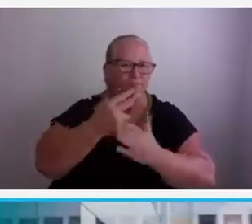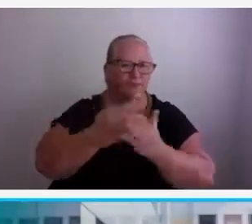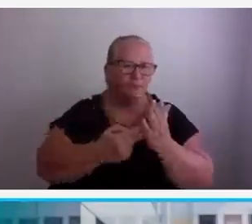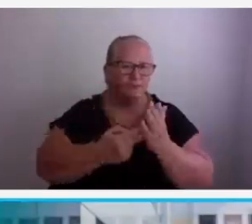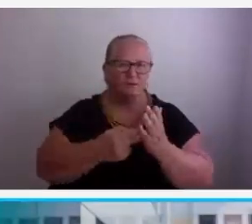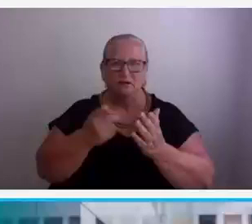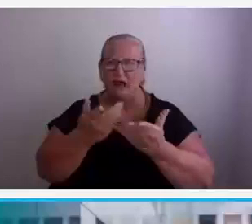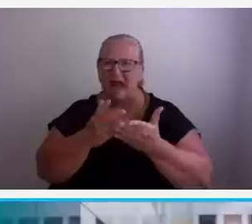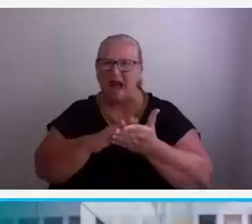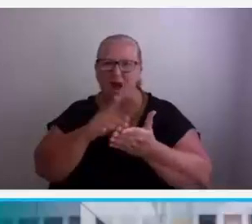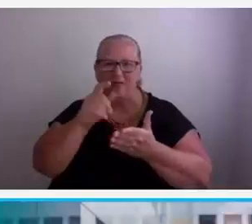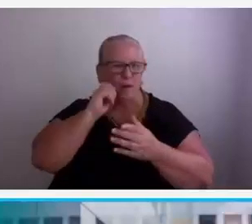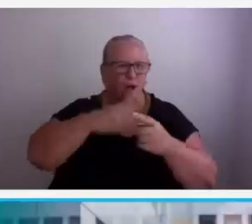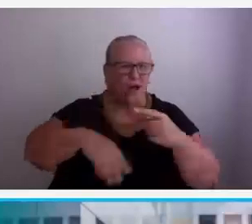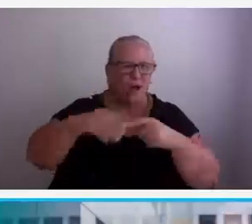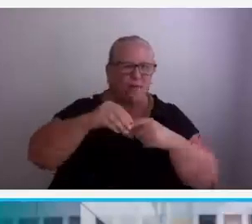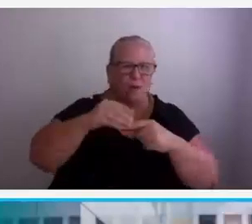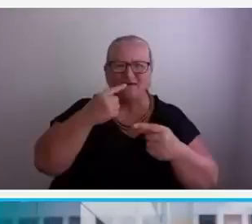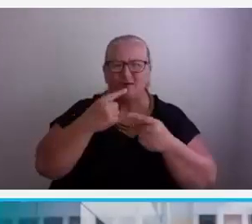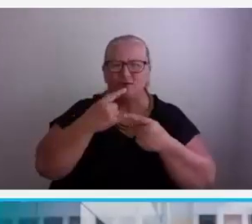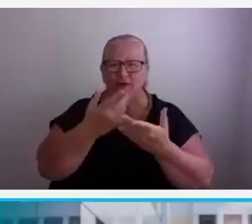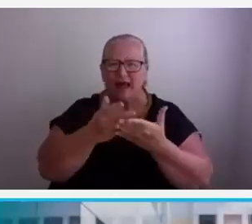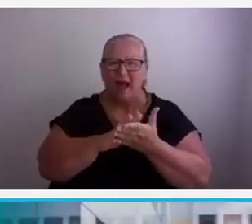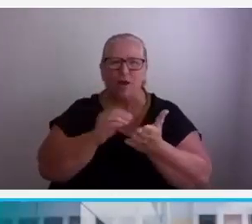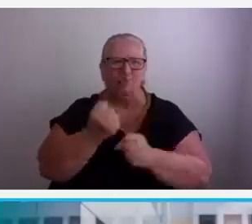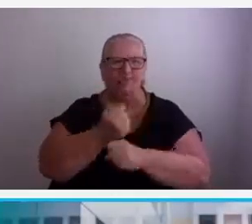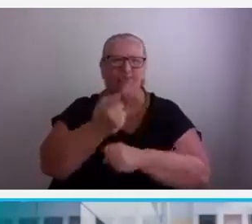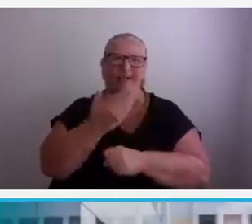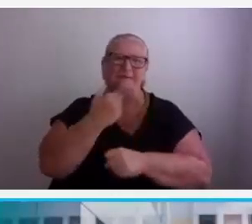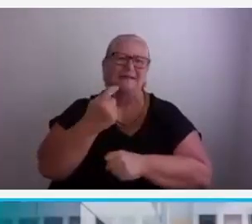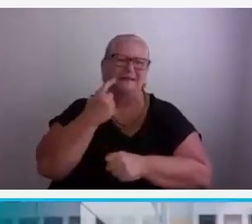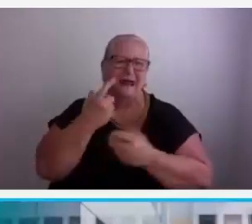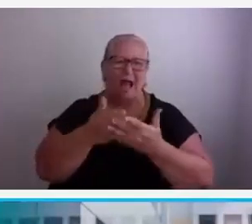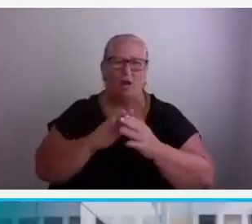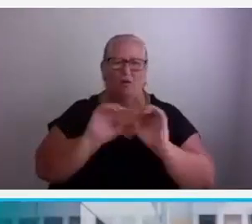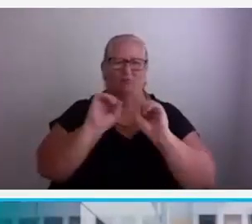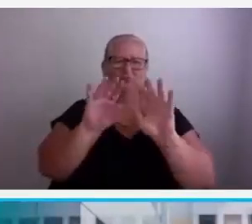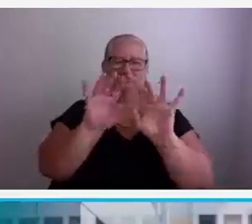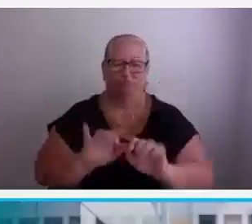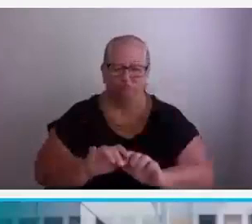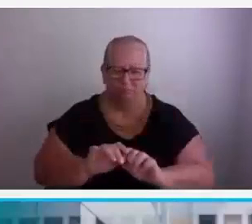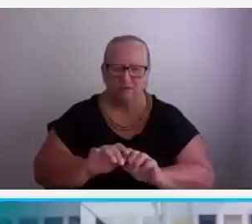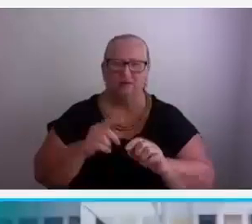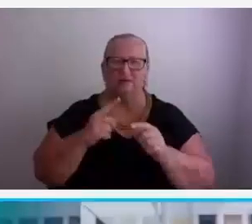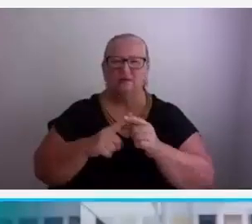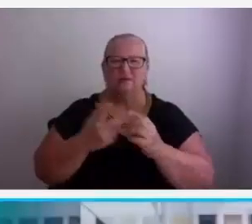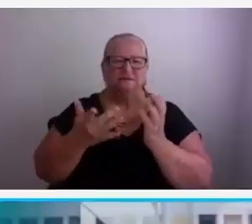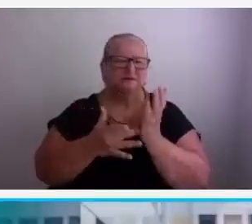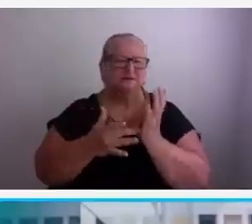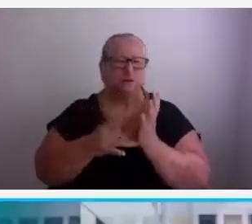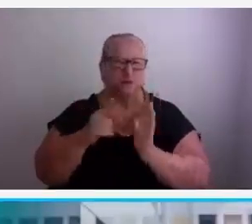how providers upload the information and how to make that as easy as possible, as well as some questions around technical